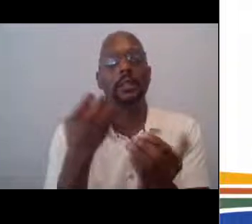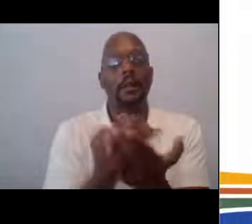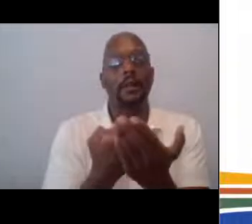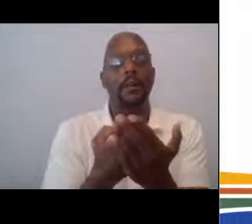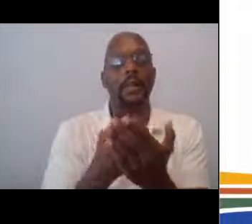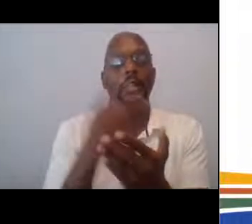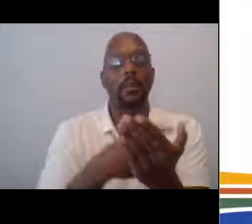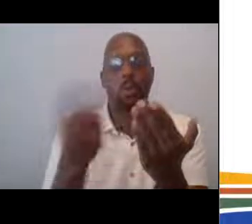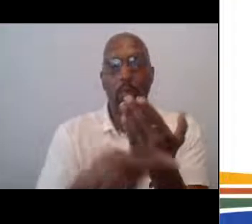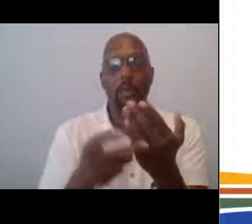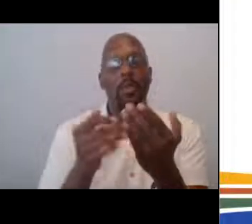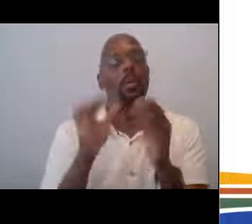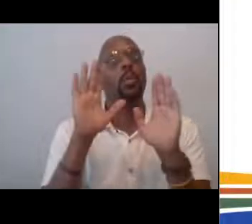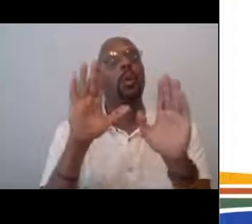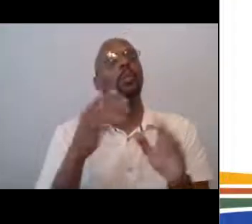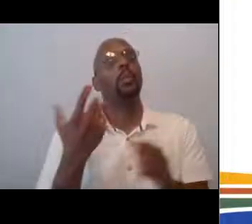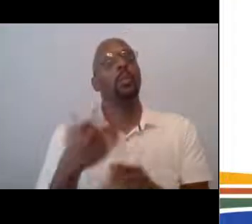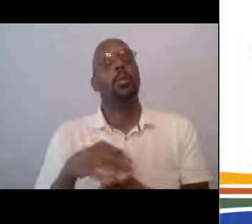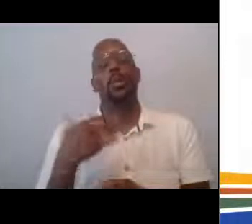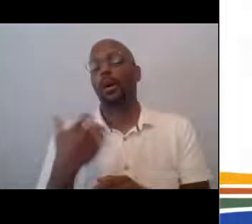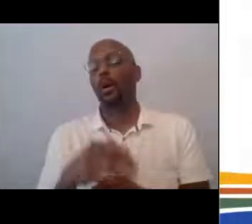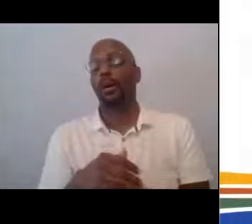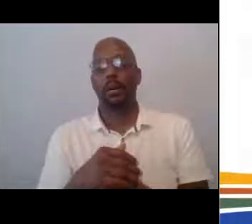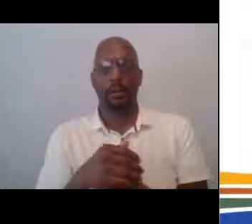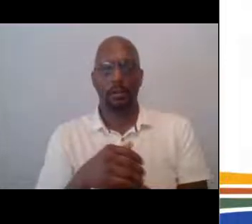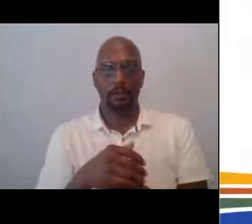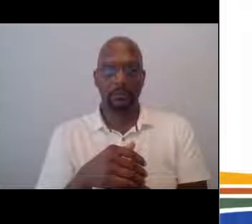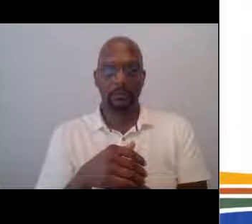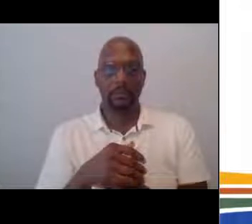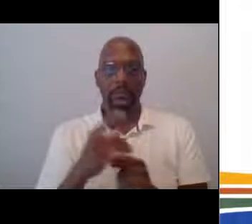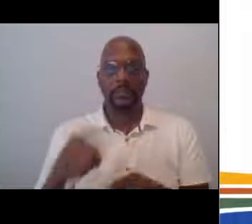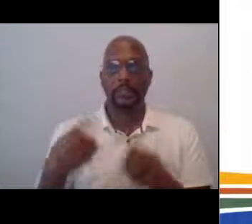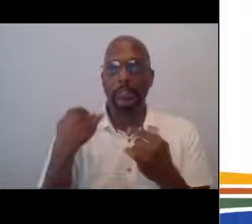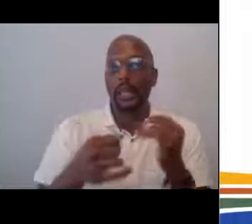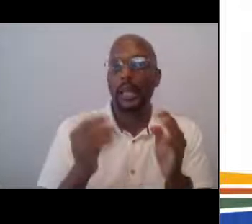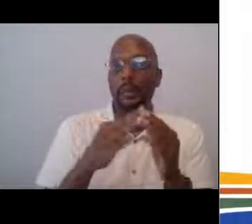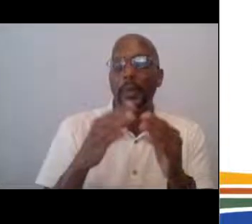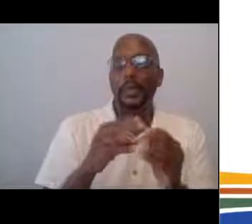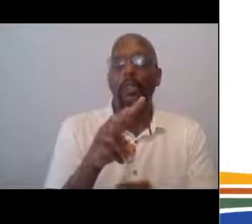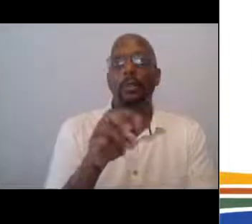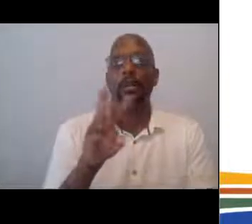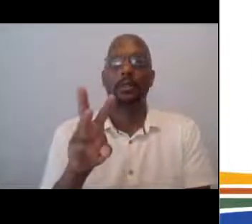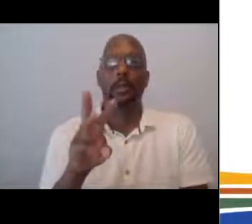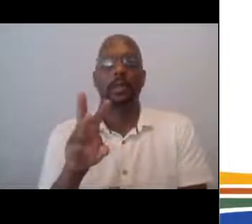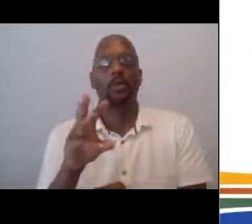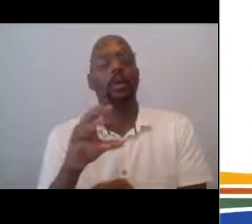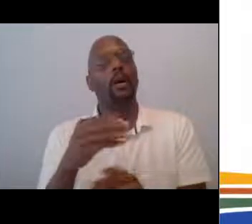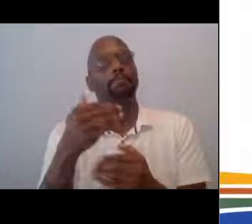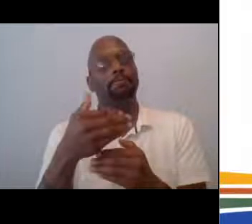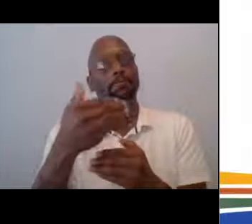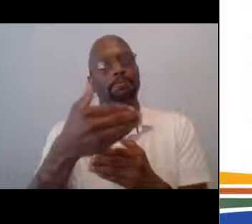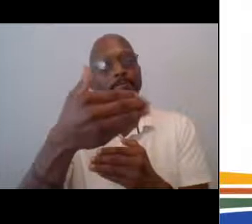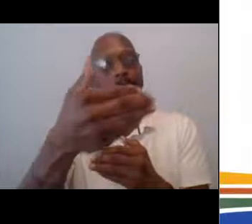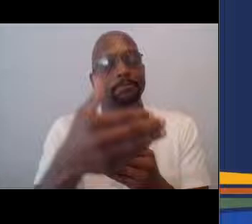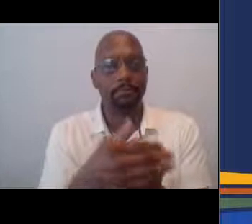It's remarkable how far we've come since your last meeting here in Santa Barbara in 2006. Next